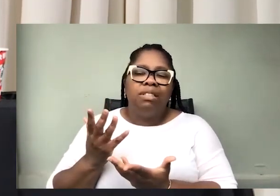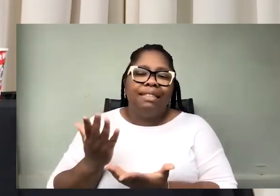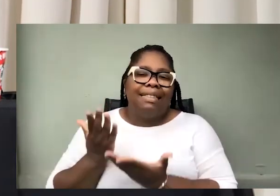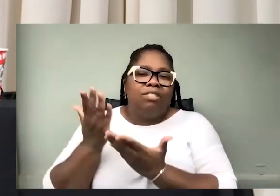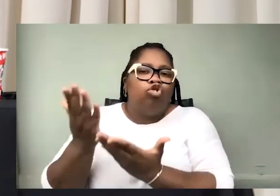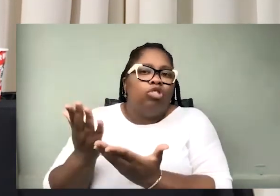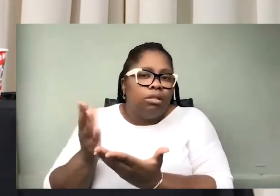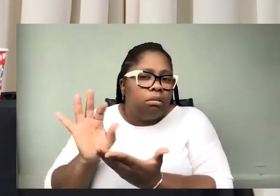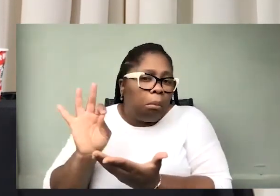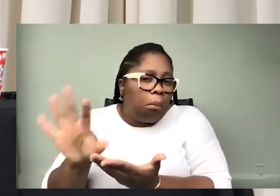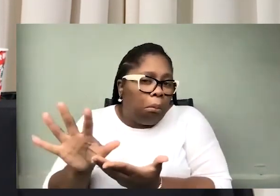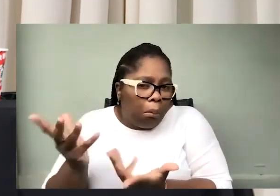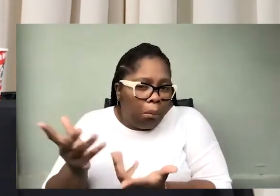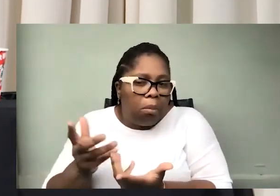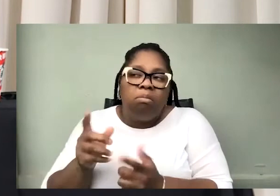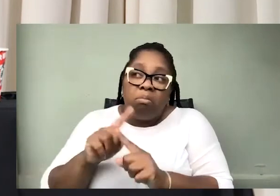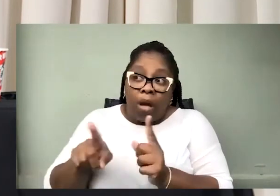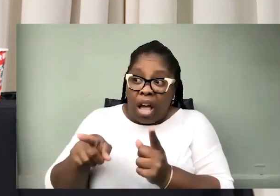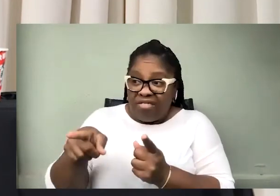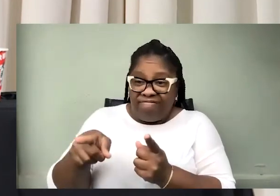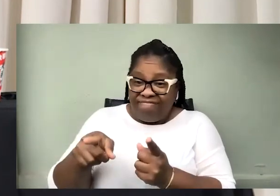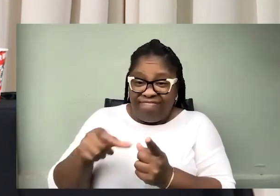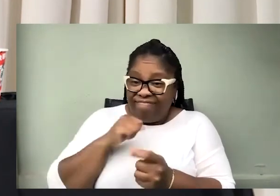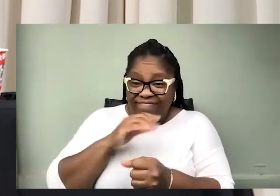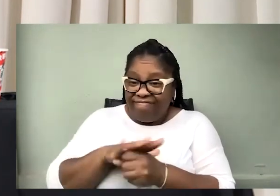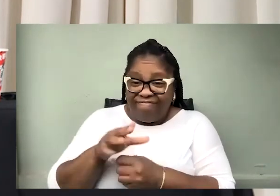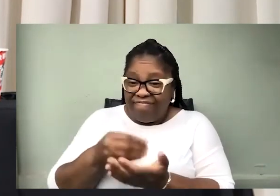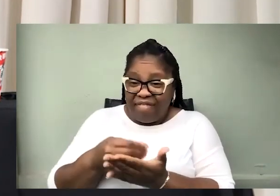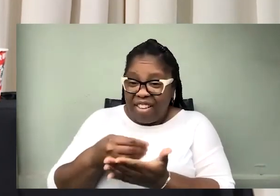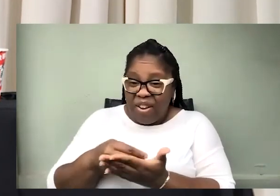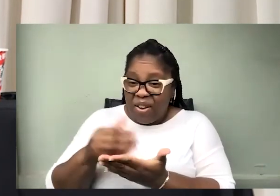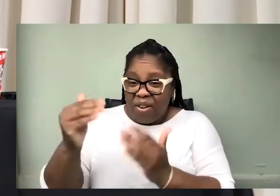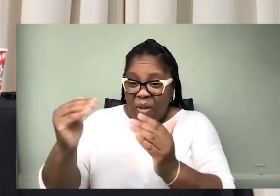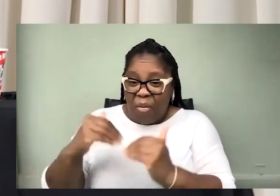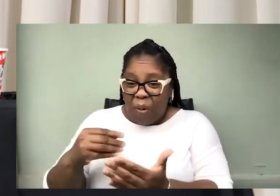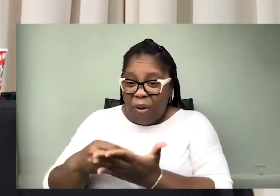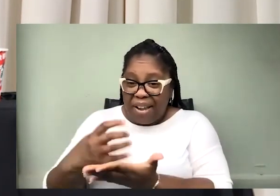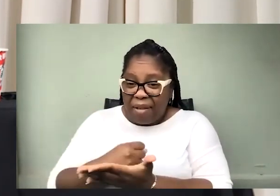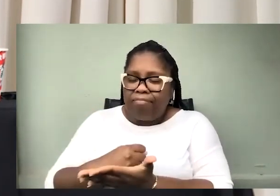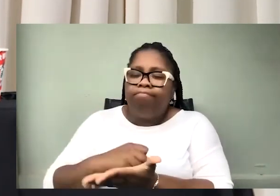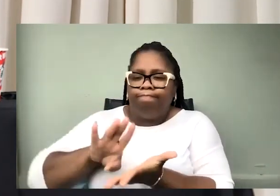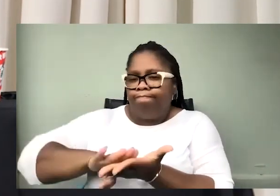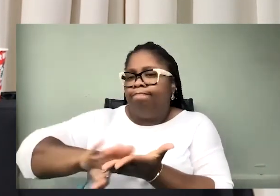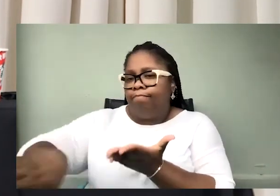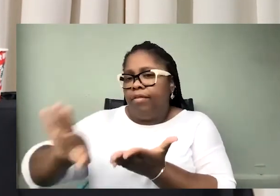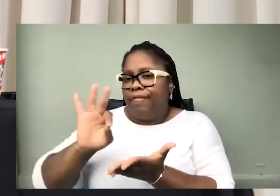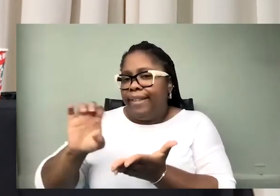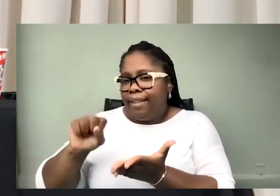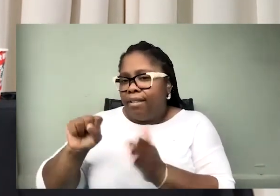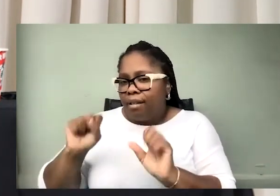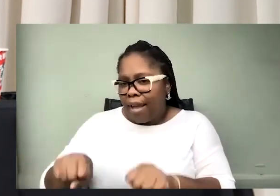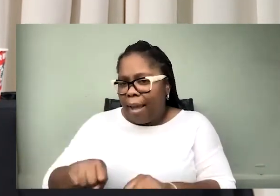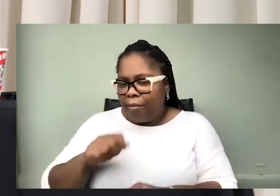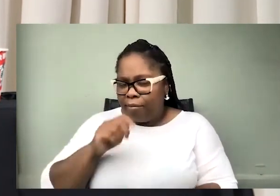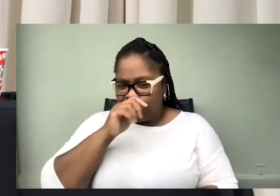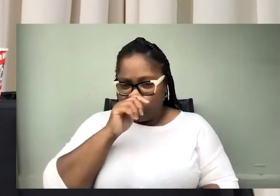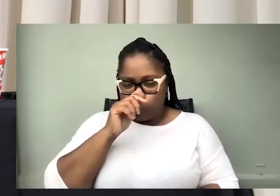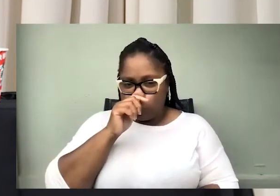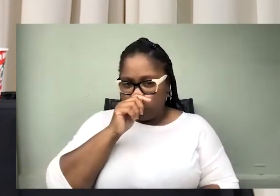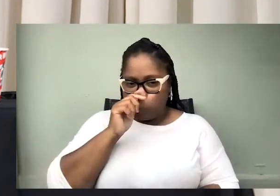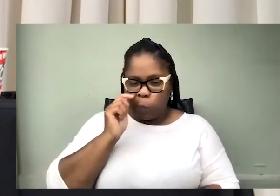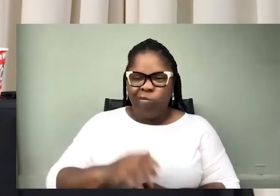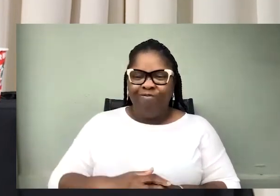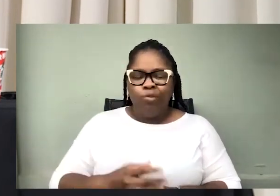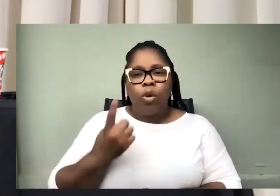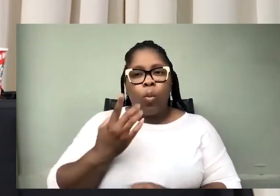or donations can be waived for those that are very low income, but still need access to transportation. But one of the things I